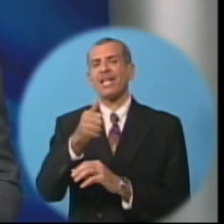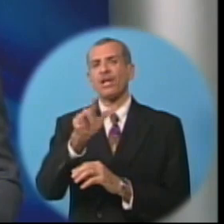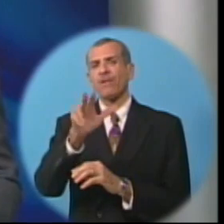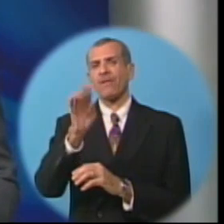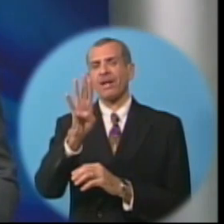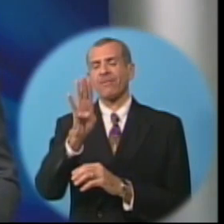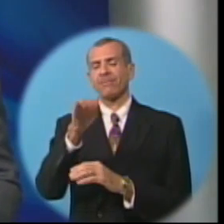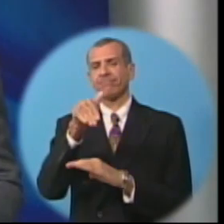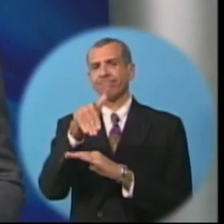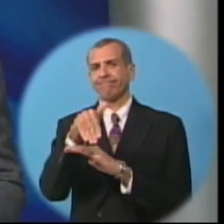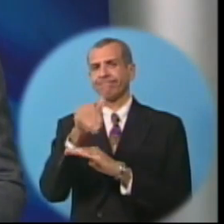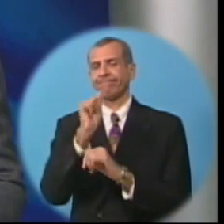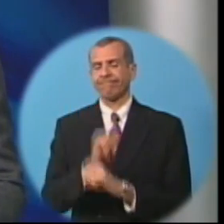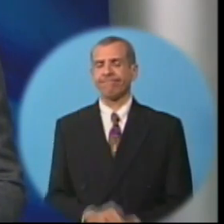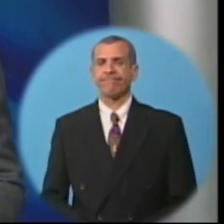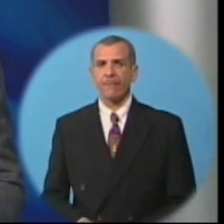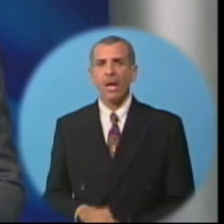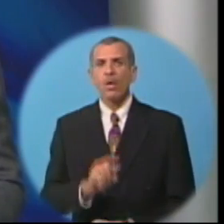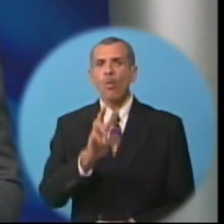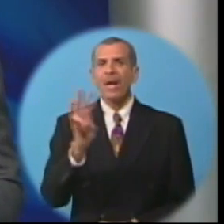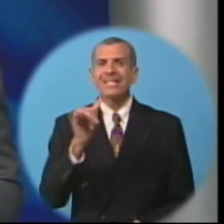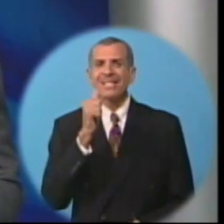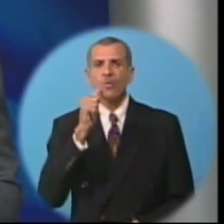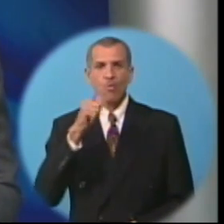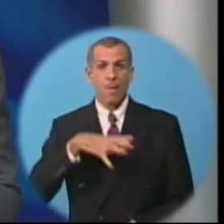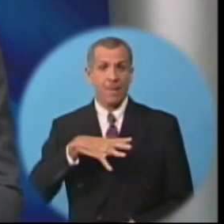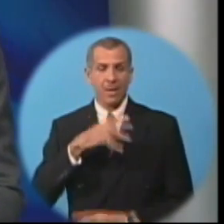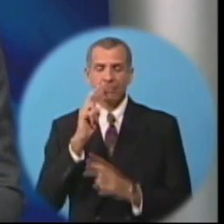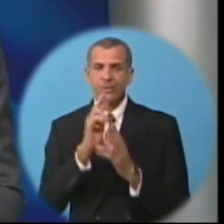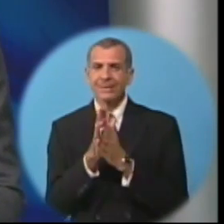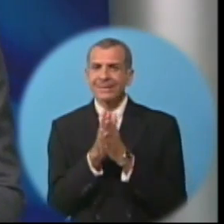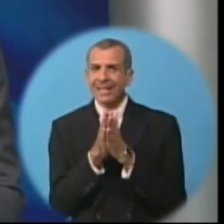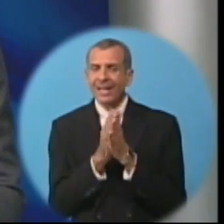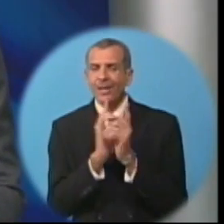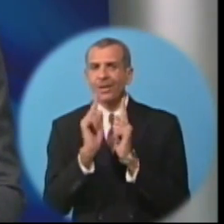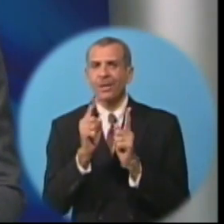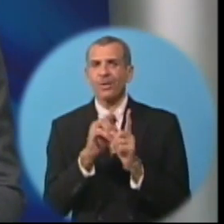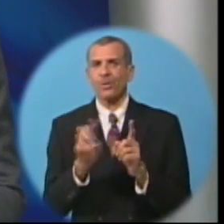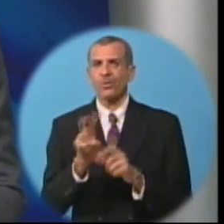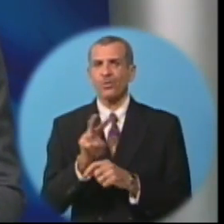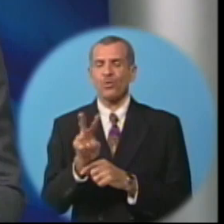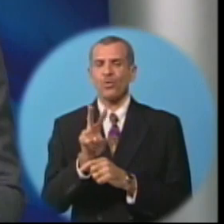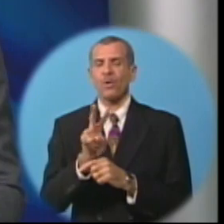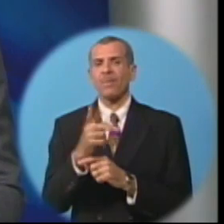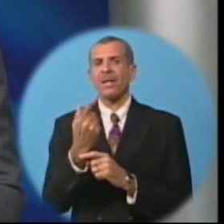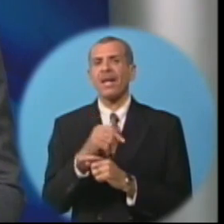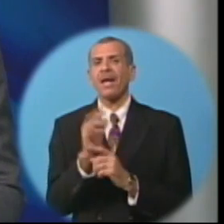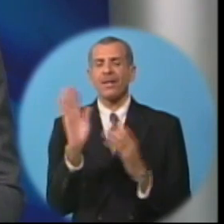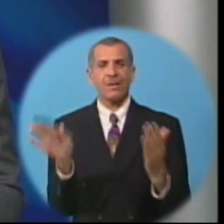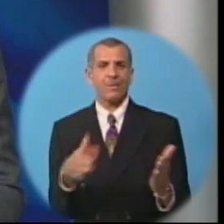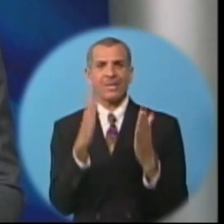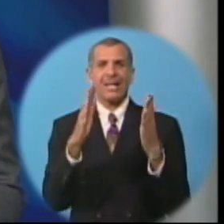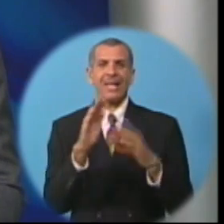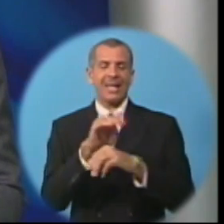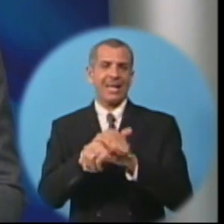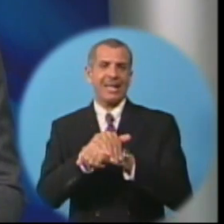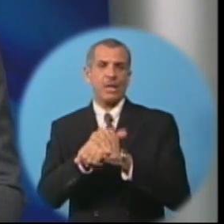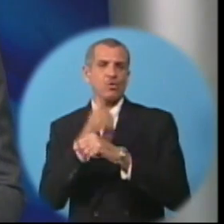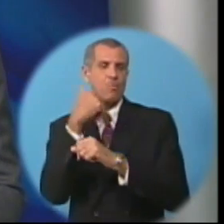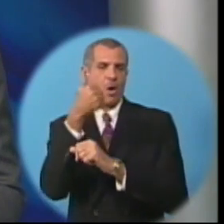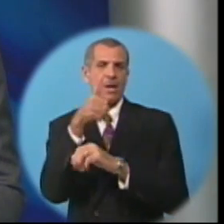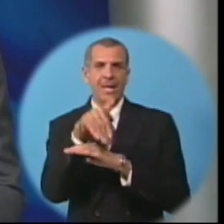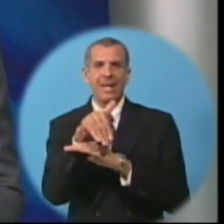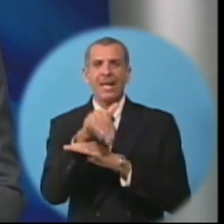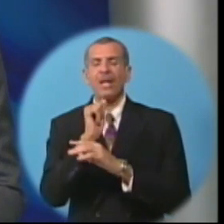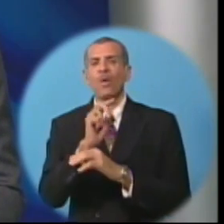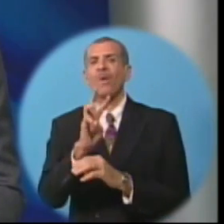p.m. Well, the West Indies women are looking to go 2 up in that tournament when they face England tomorrow night. The Windies